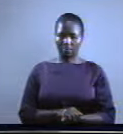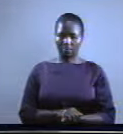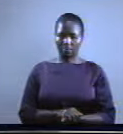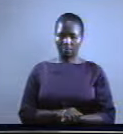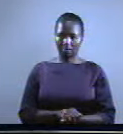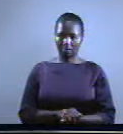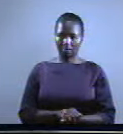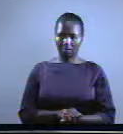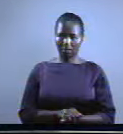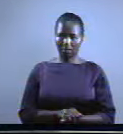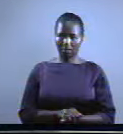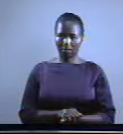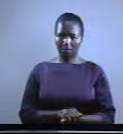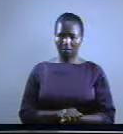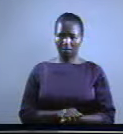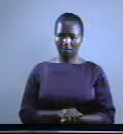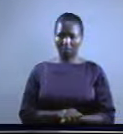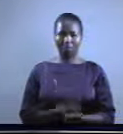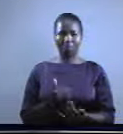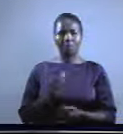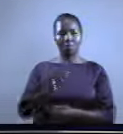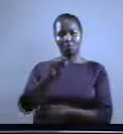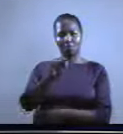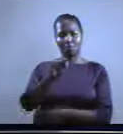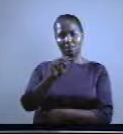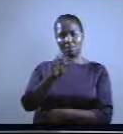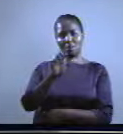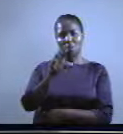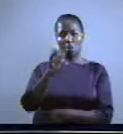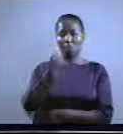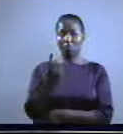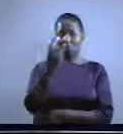Honourable Members, this is Honourable Nkomo's maiden speech.